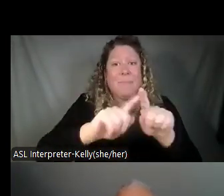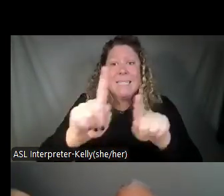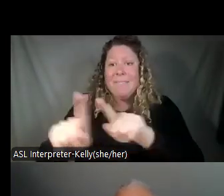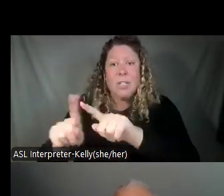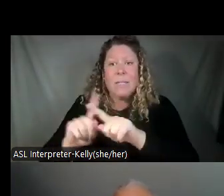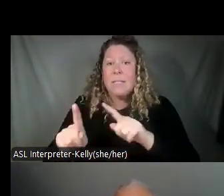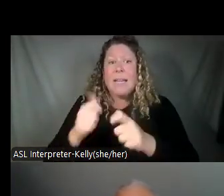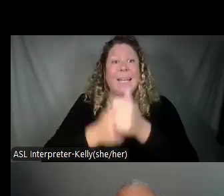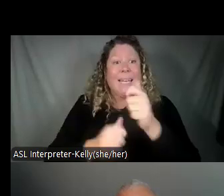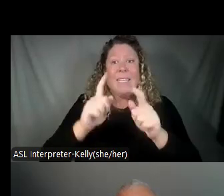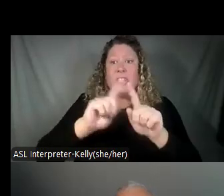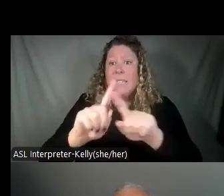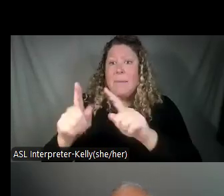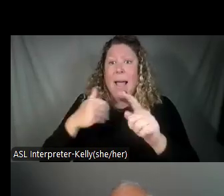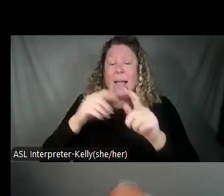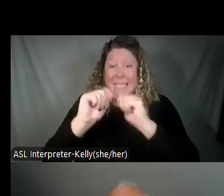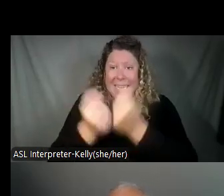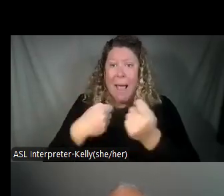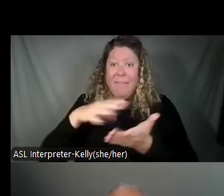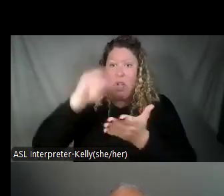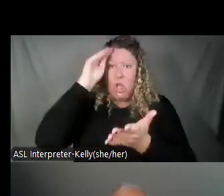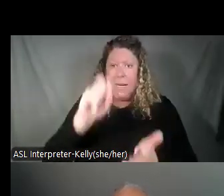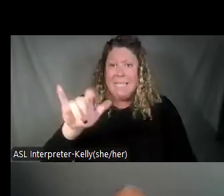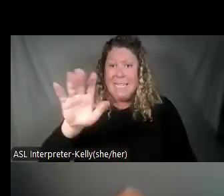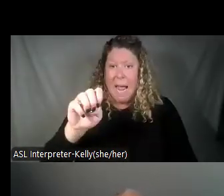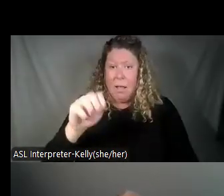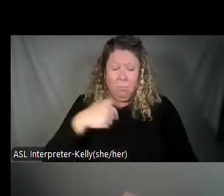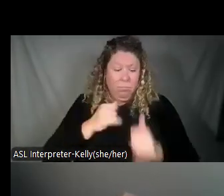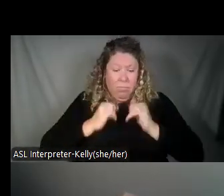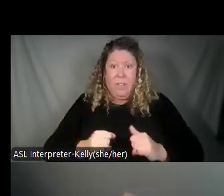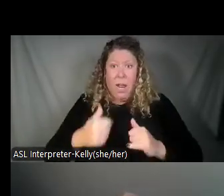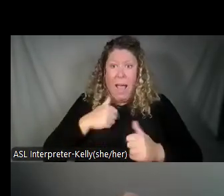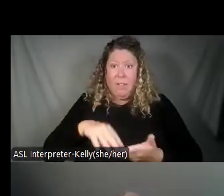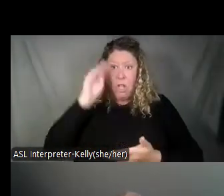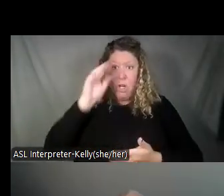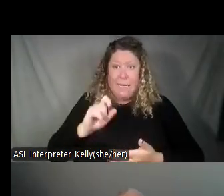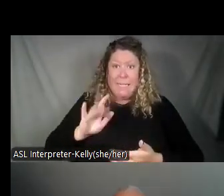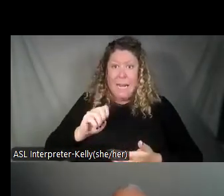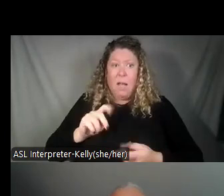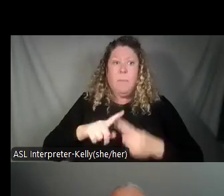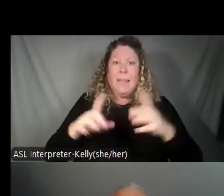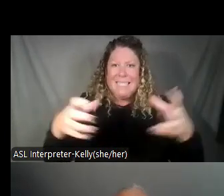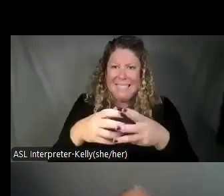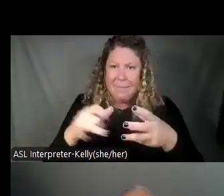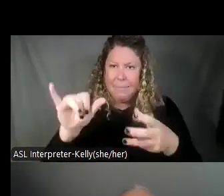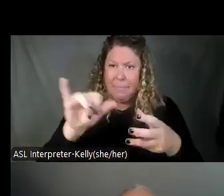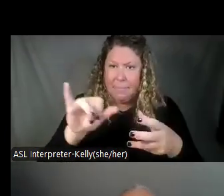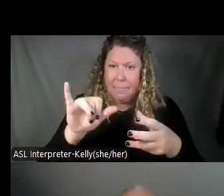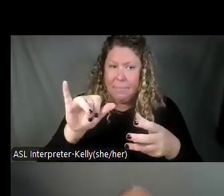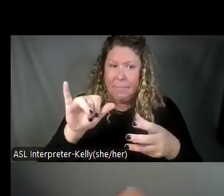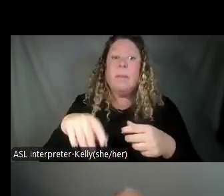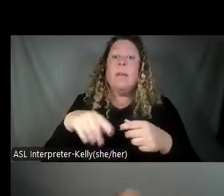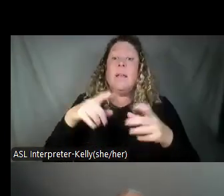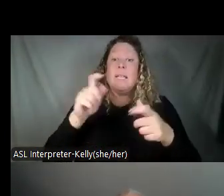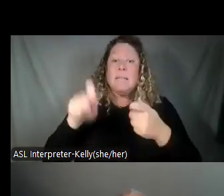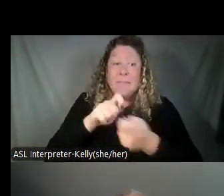The individuals have a learning style. The team itself, the small team, has a learning style. There are specific needs that that team needs that